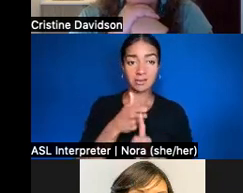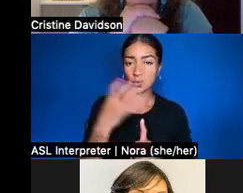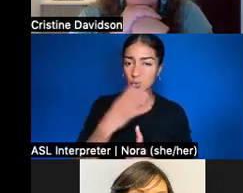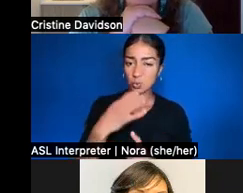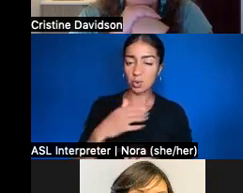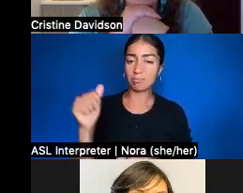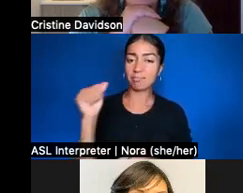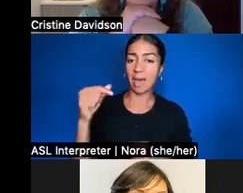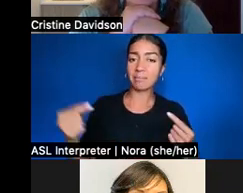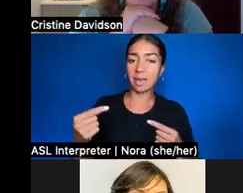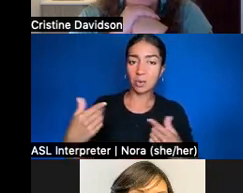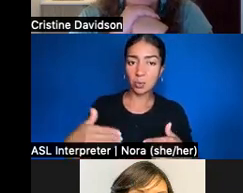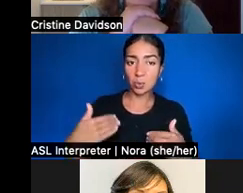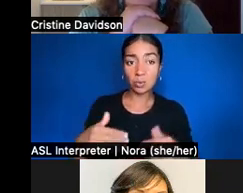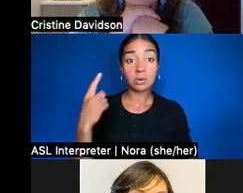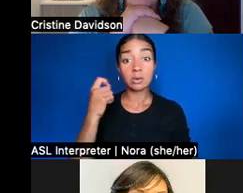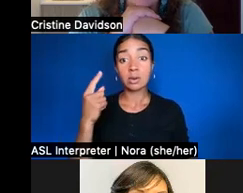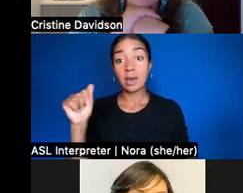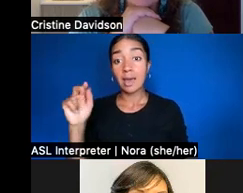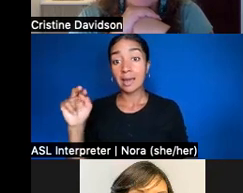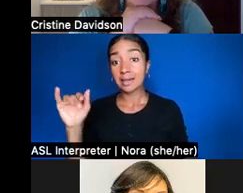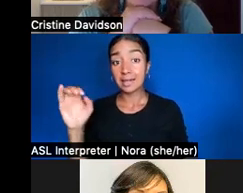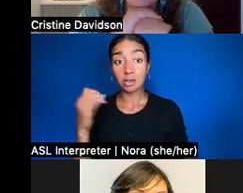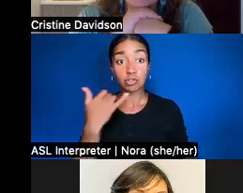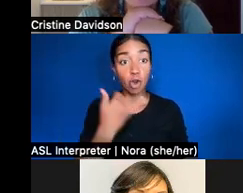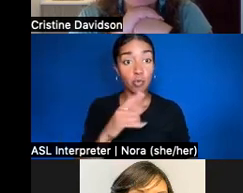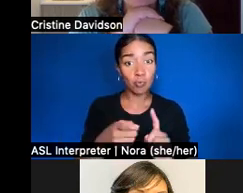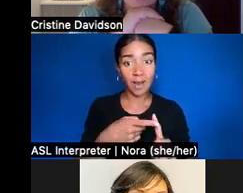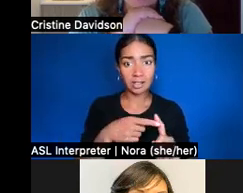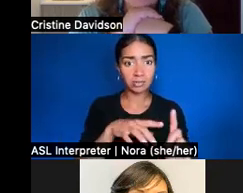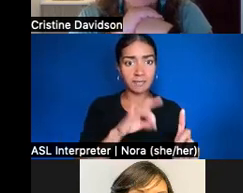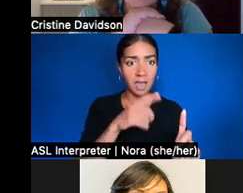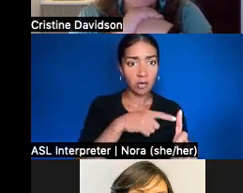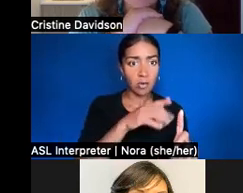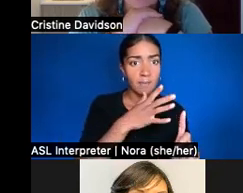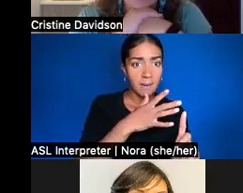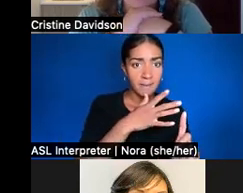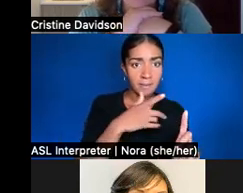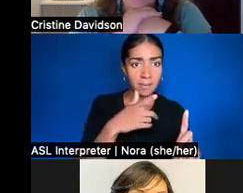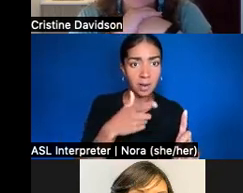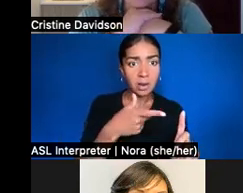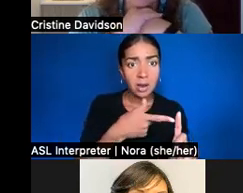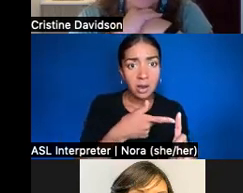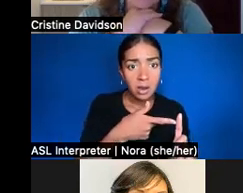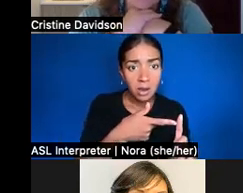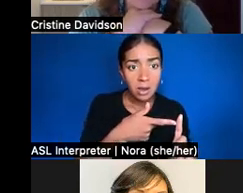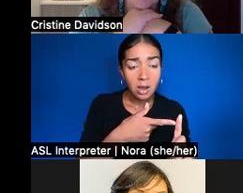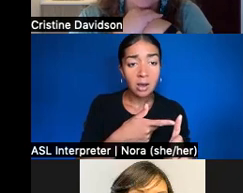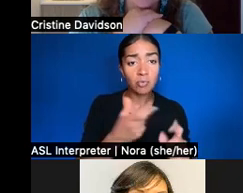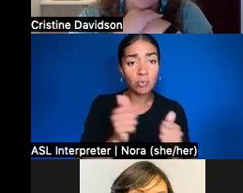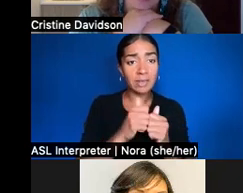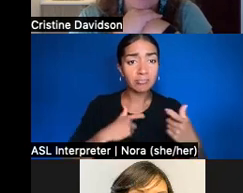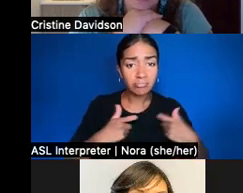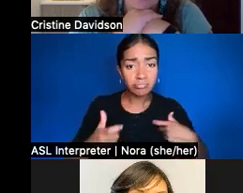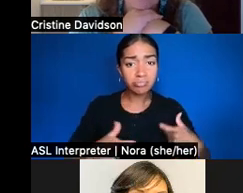her mother covered in bruises and crying. Betsy said her husband came home drunk and beat and raped her. She's reluctant to